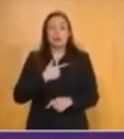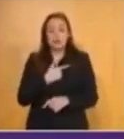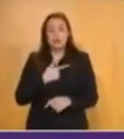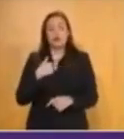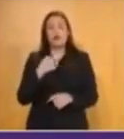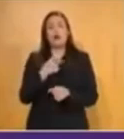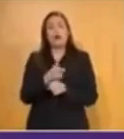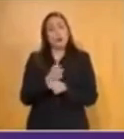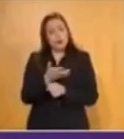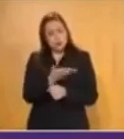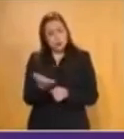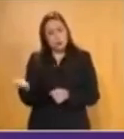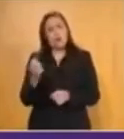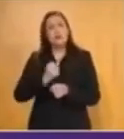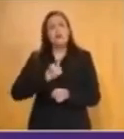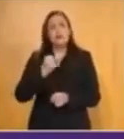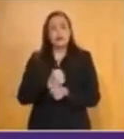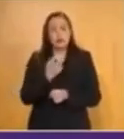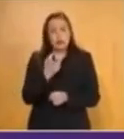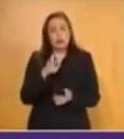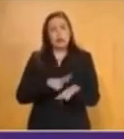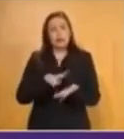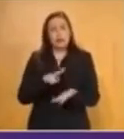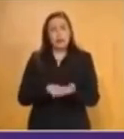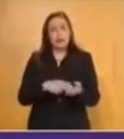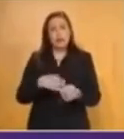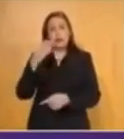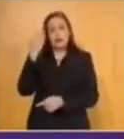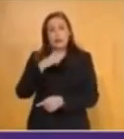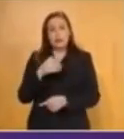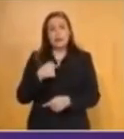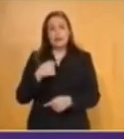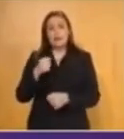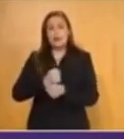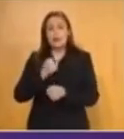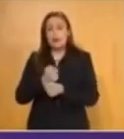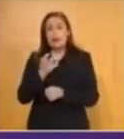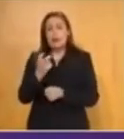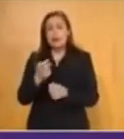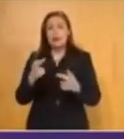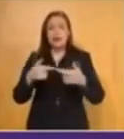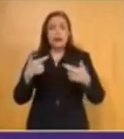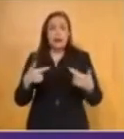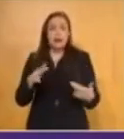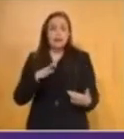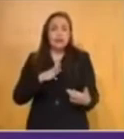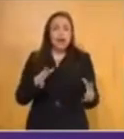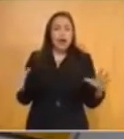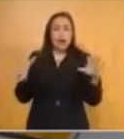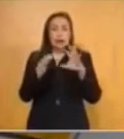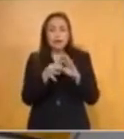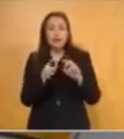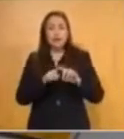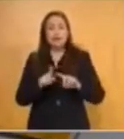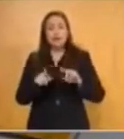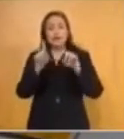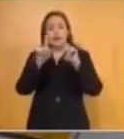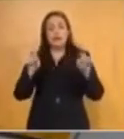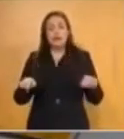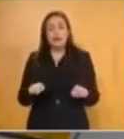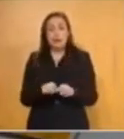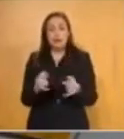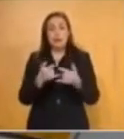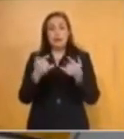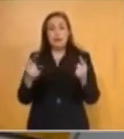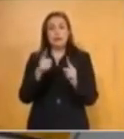valores sociales y platiques con tus papás acerca de la relación que tienen en las tiras cómicas. Vamos a continuar. We are going to